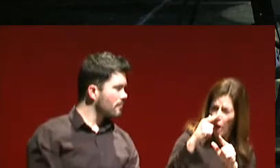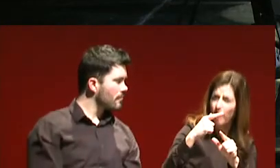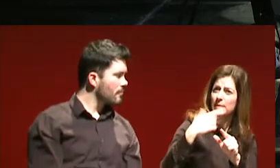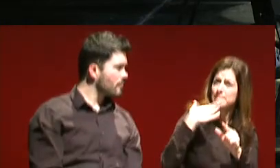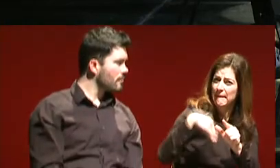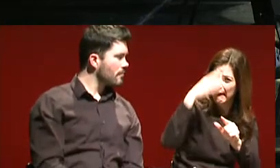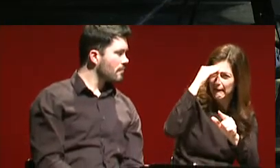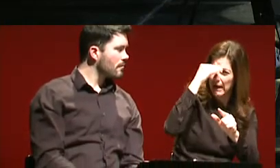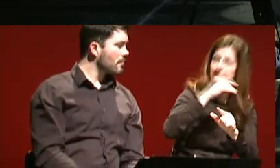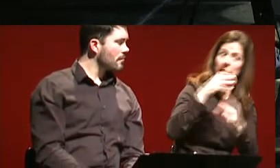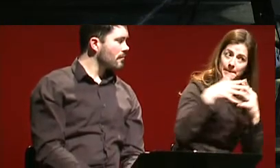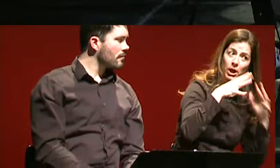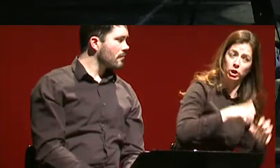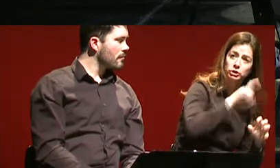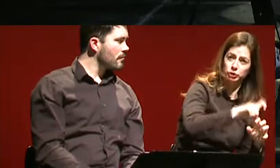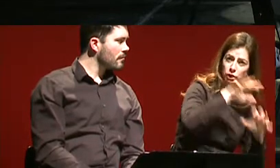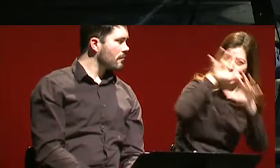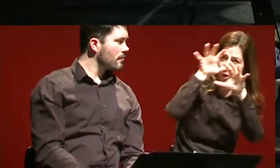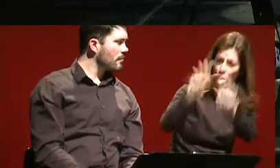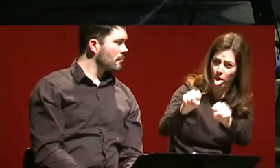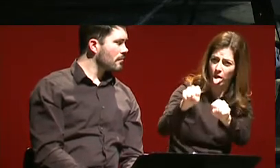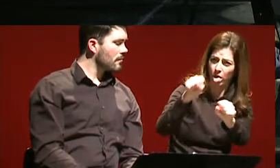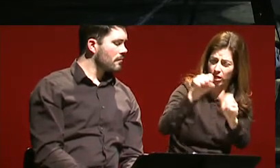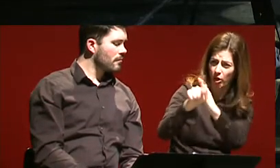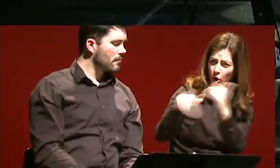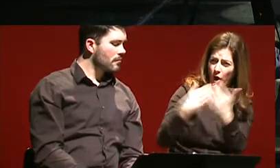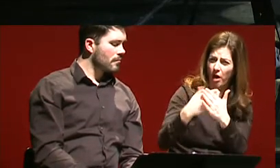get them. Making us look bad.